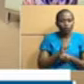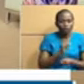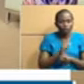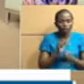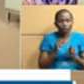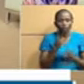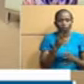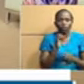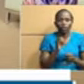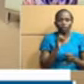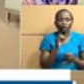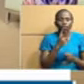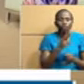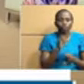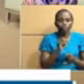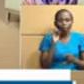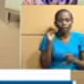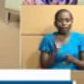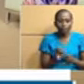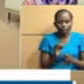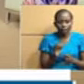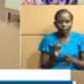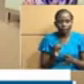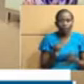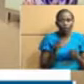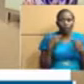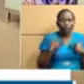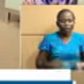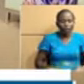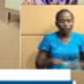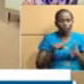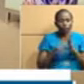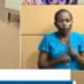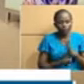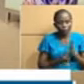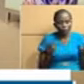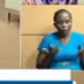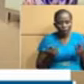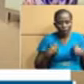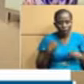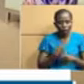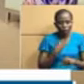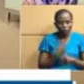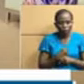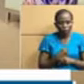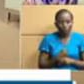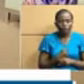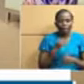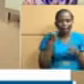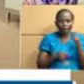20% NSSF. The health insurance where I work ends this